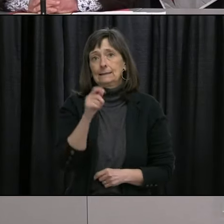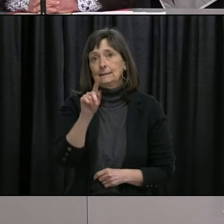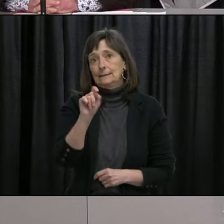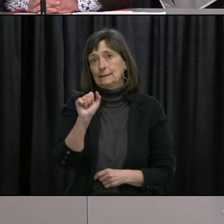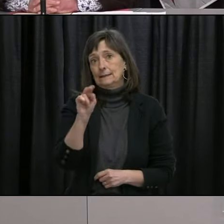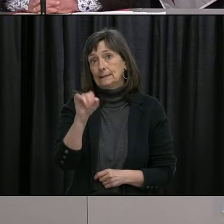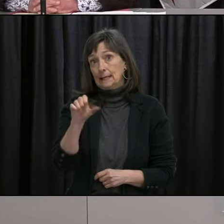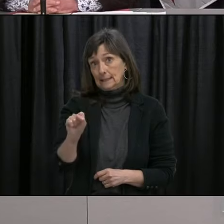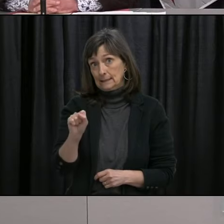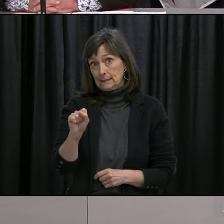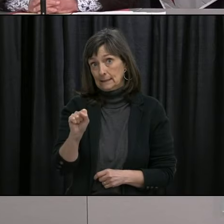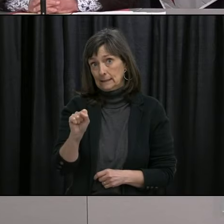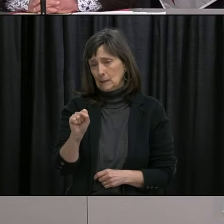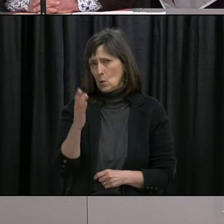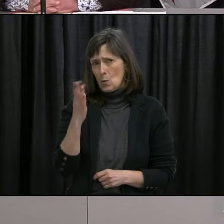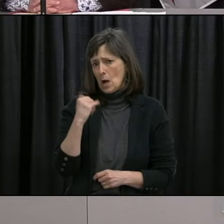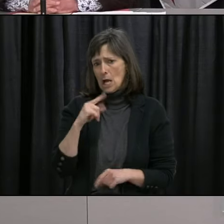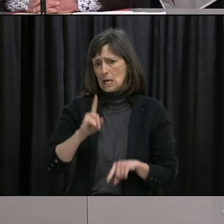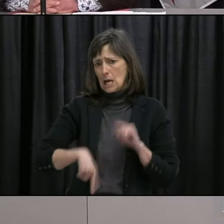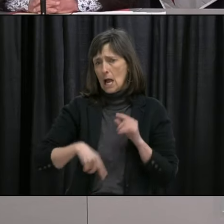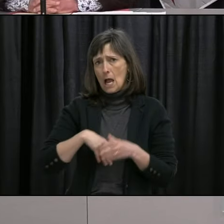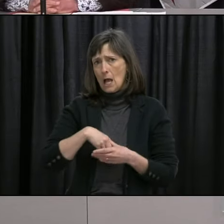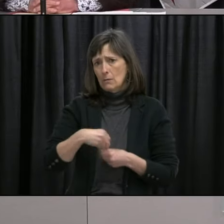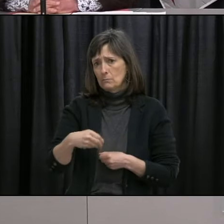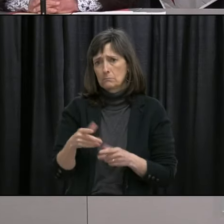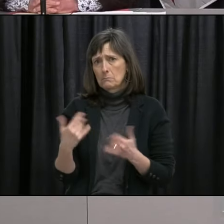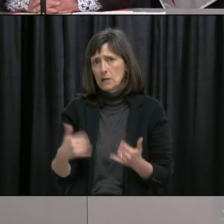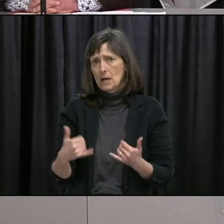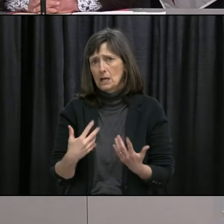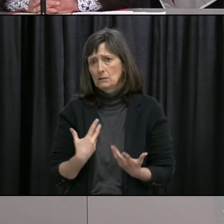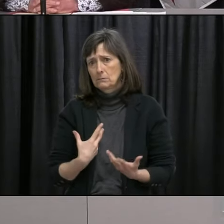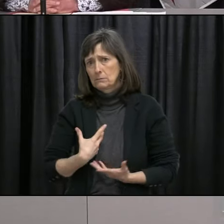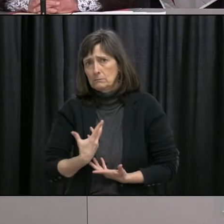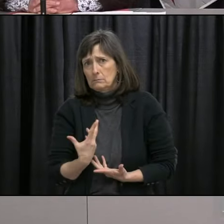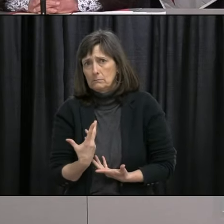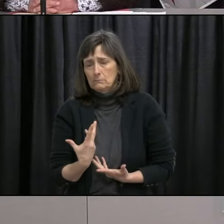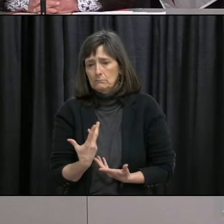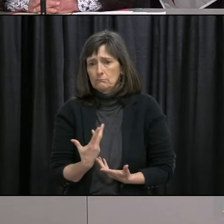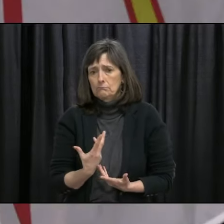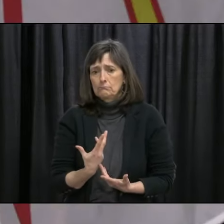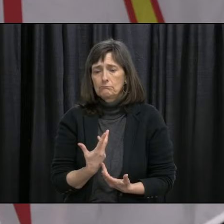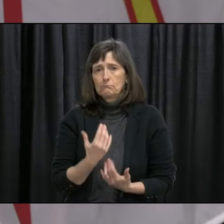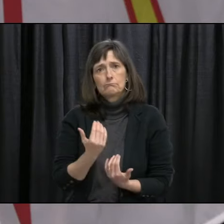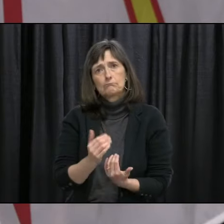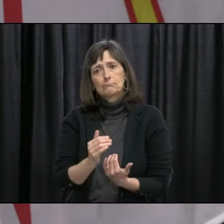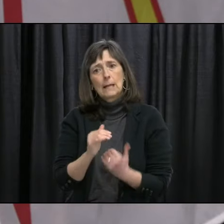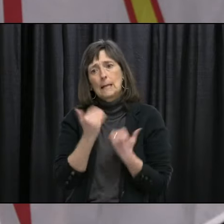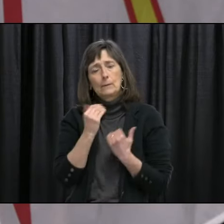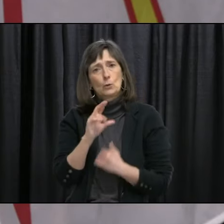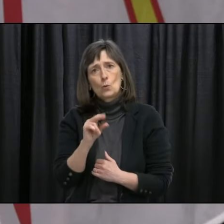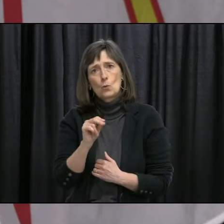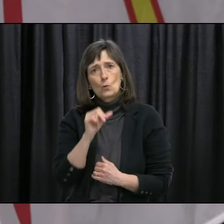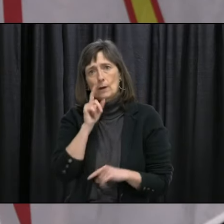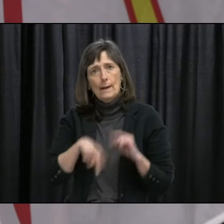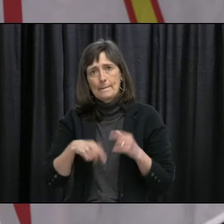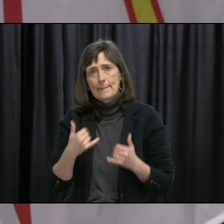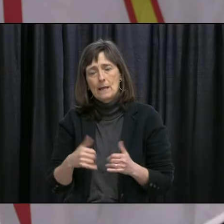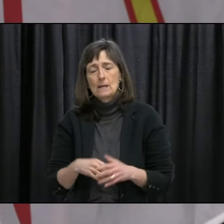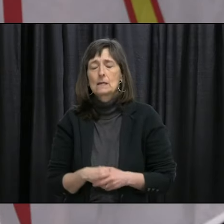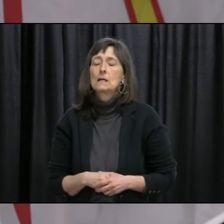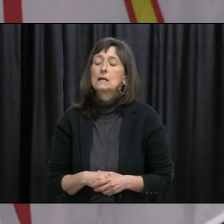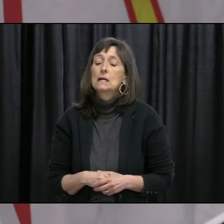Monday when there's no change room or anything like that involved? So tennis courts are, if we're